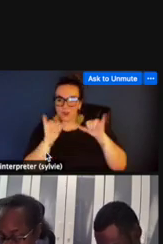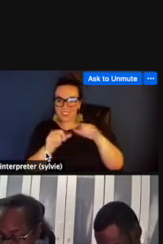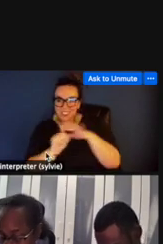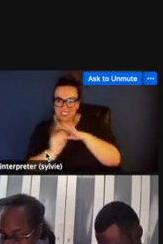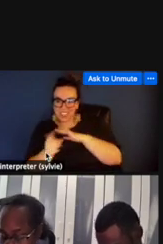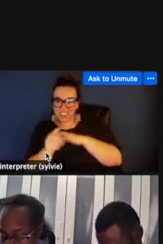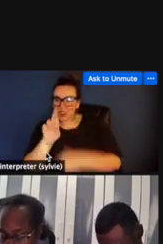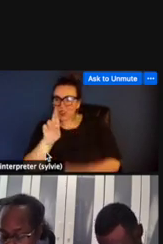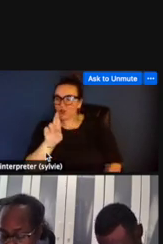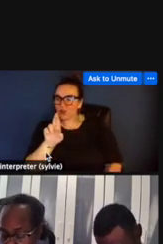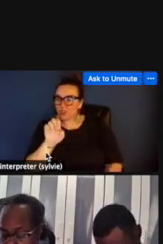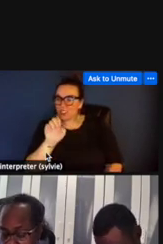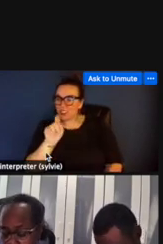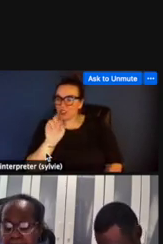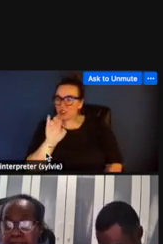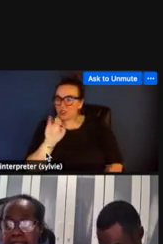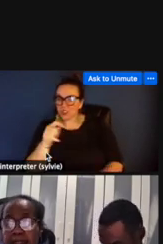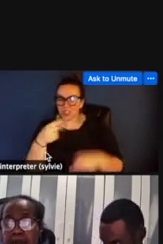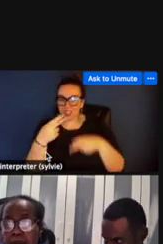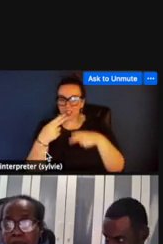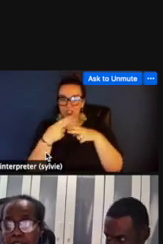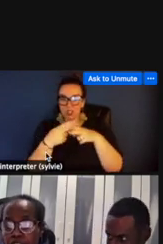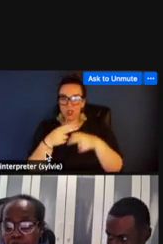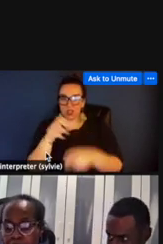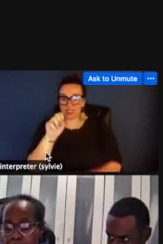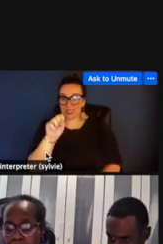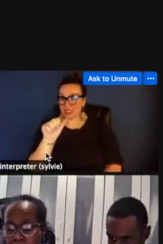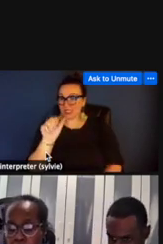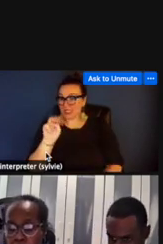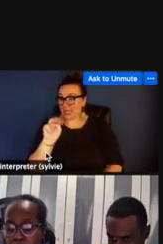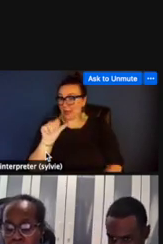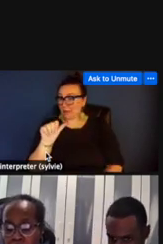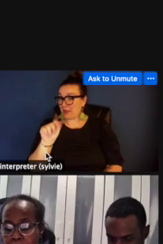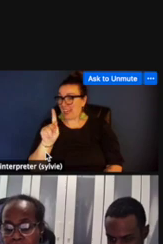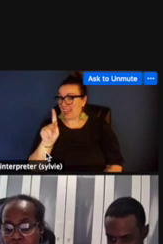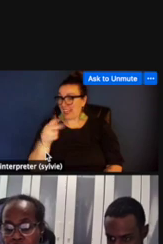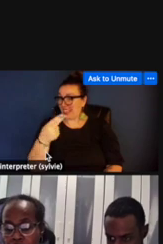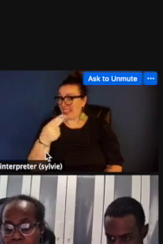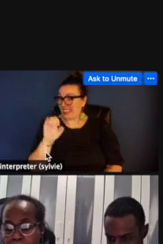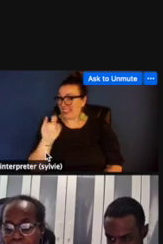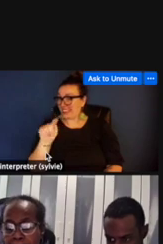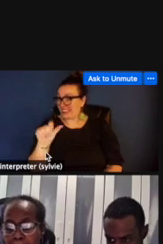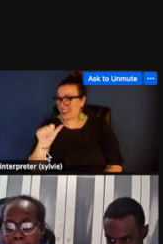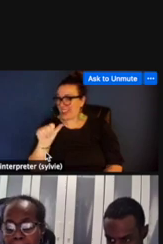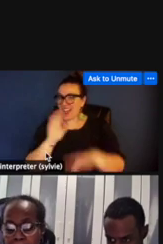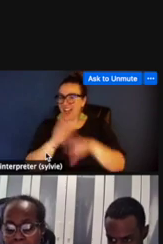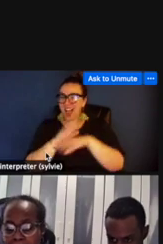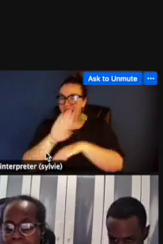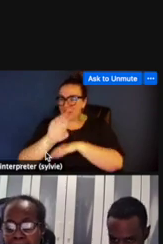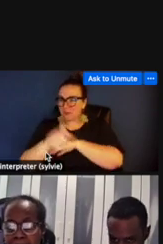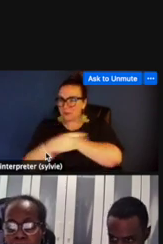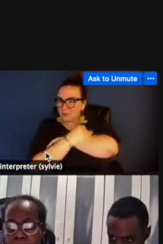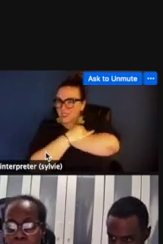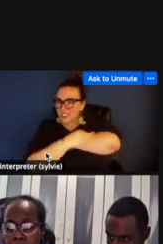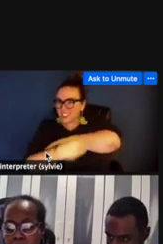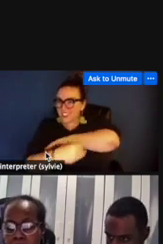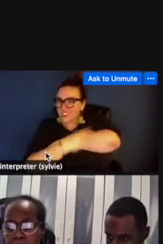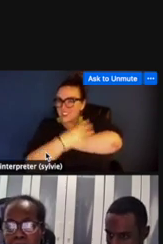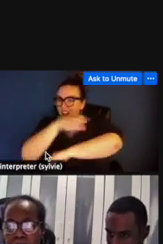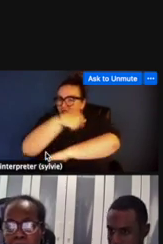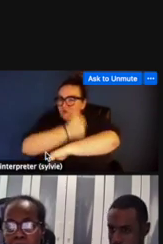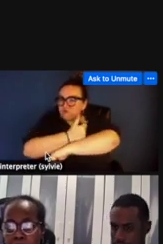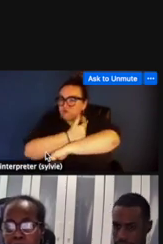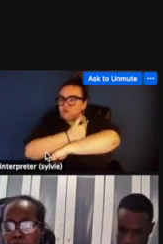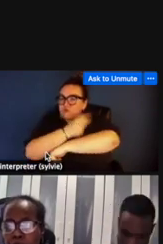that was called Samahita Retreat, and it was right on the beach. But it